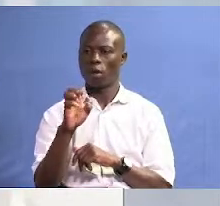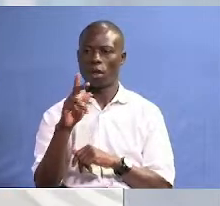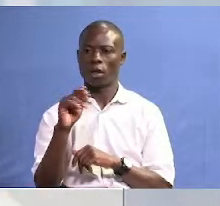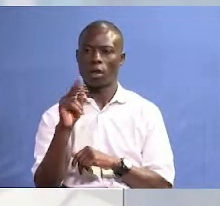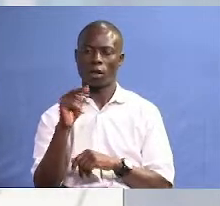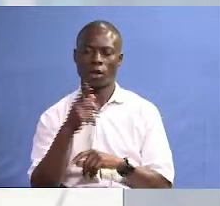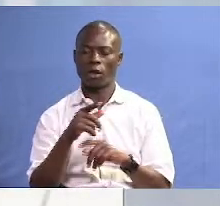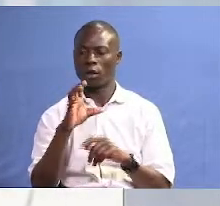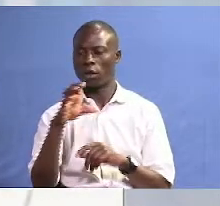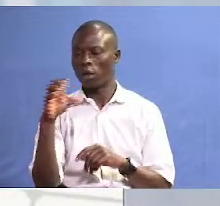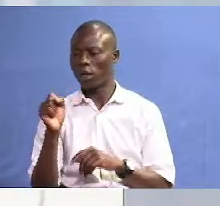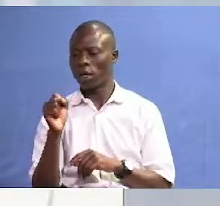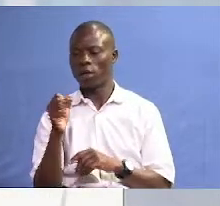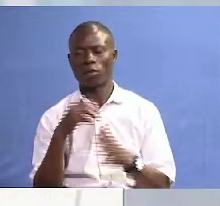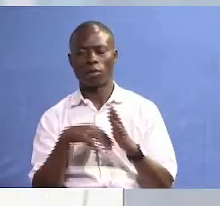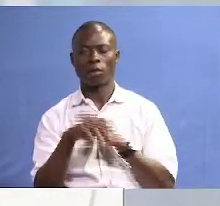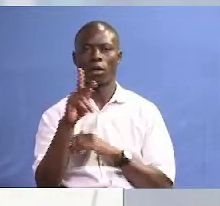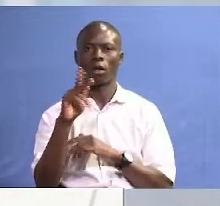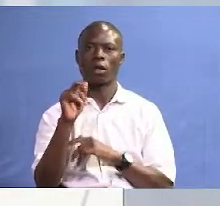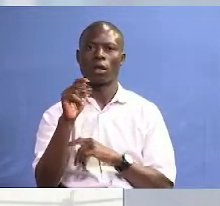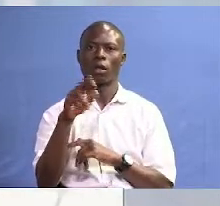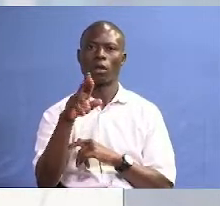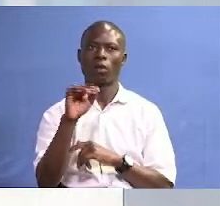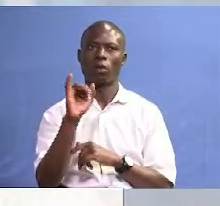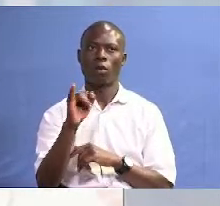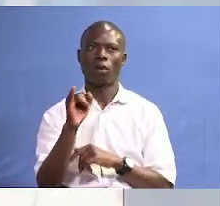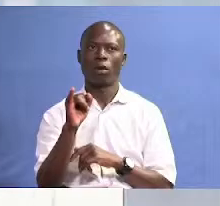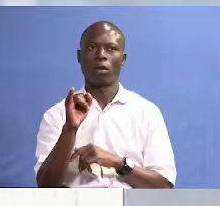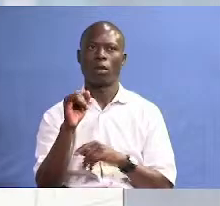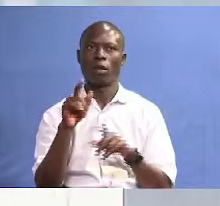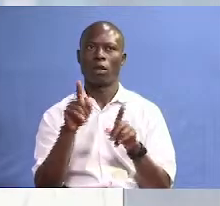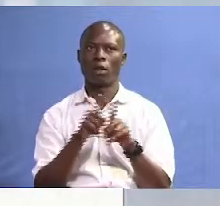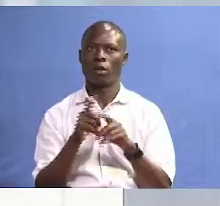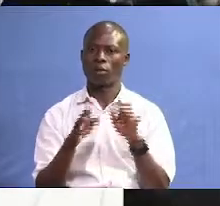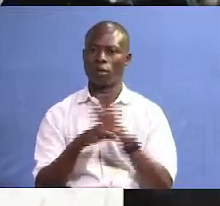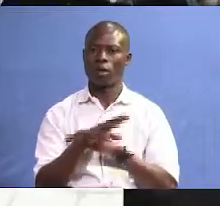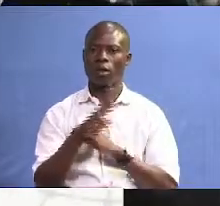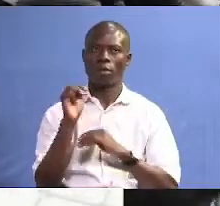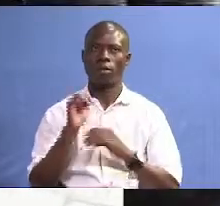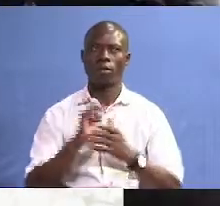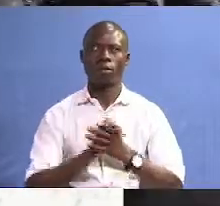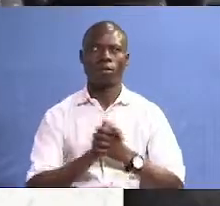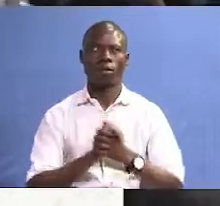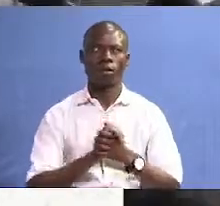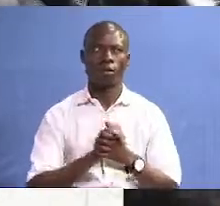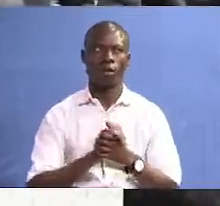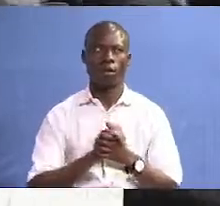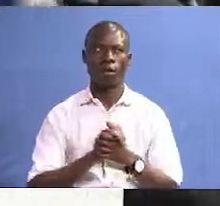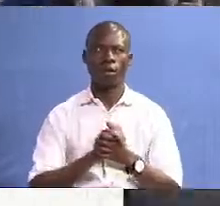Agriculture CS Mithika Linturi, all were shown the exit door.